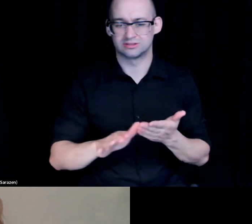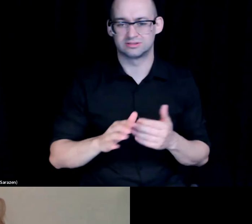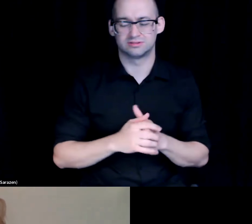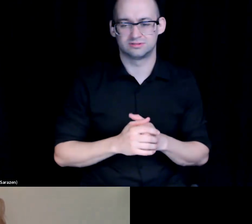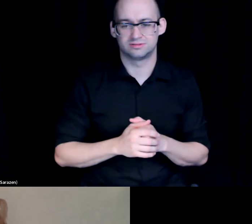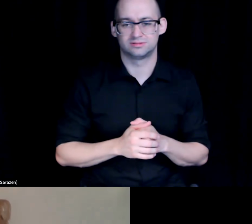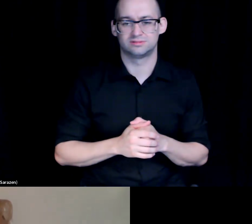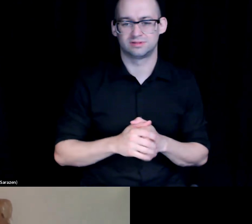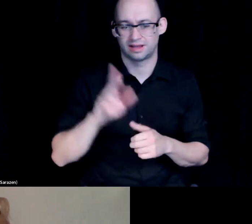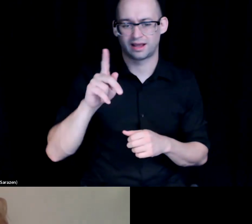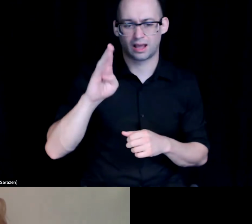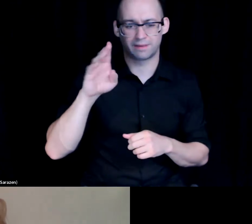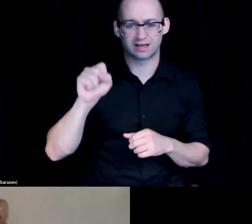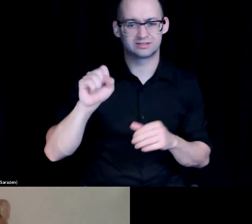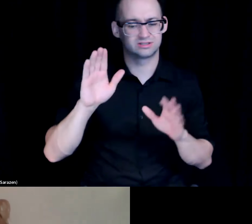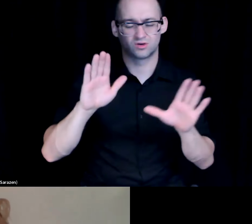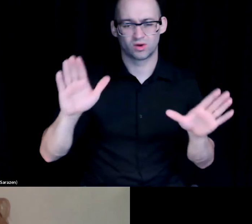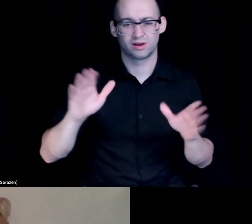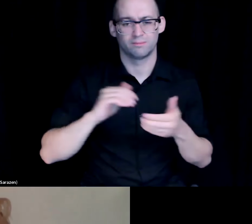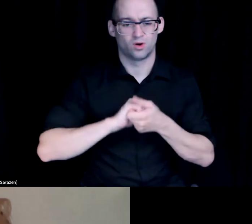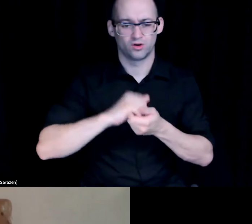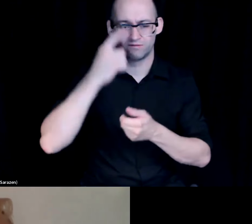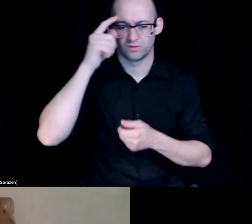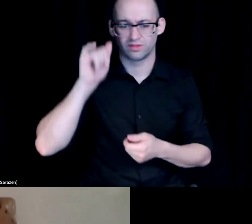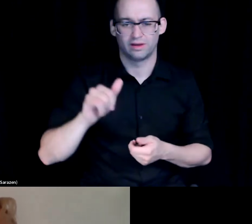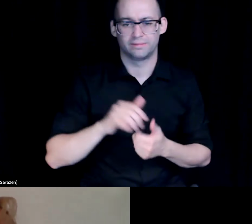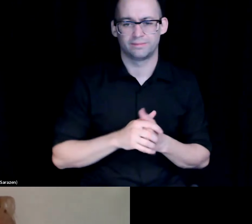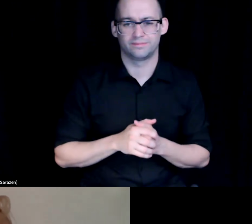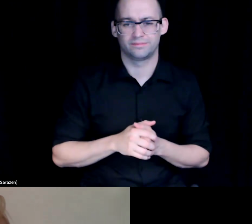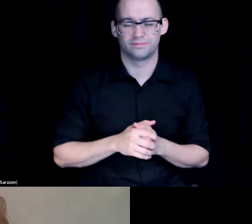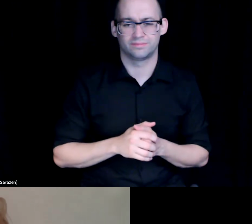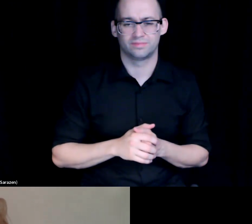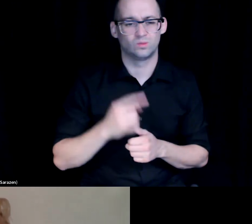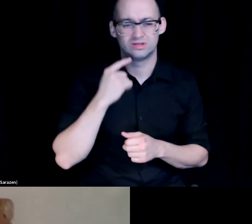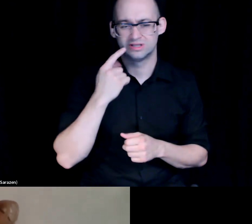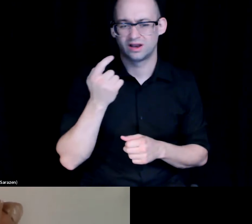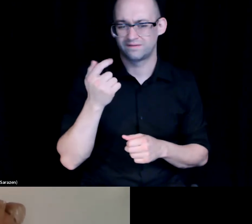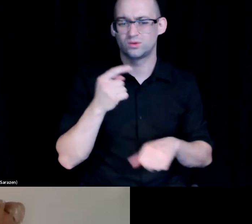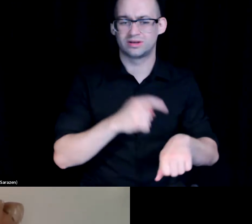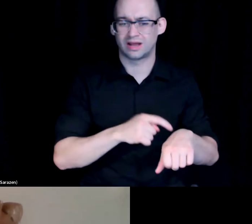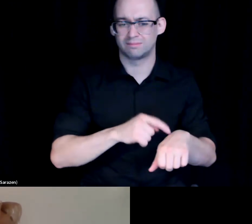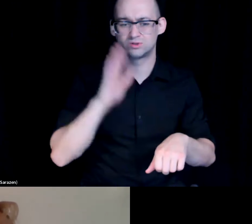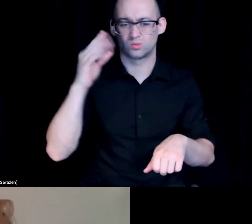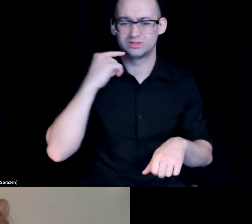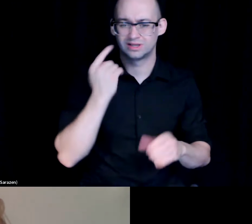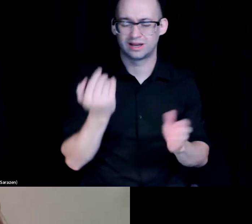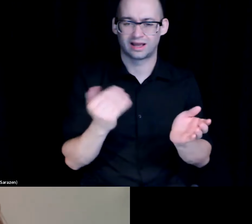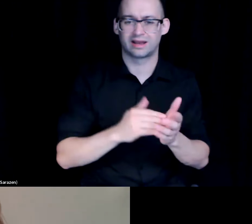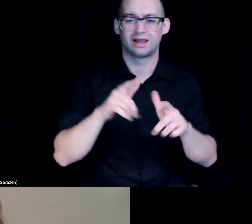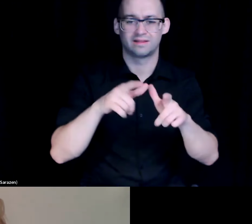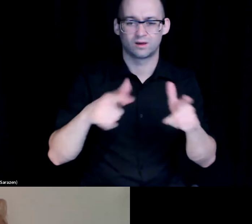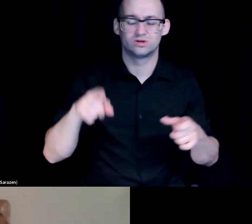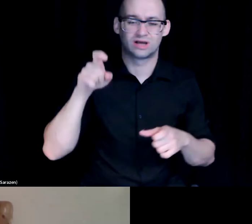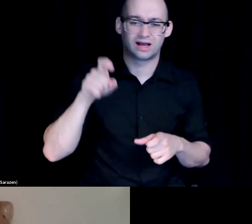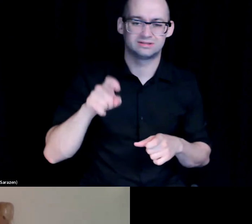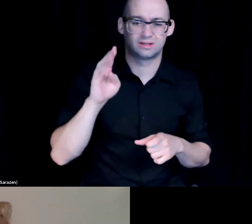So KBS has been a really amazing partner for that. And as mentioned a few times, and I'll say it again, that the language has to